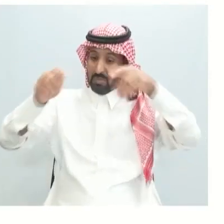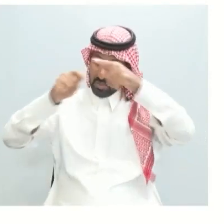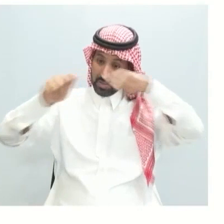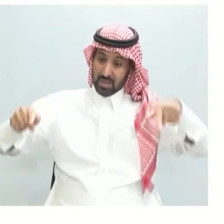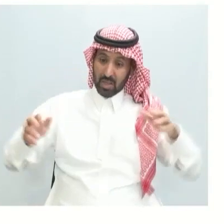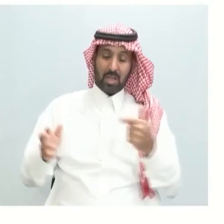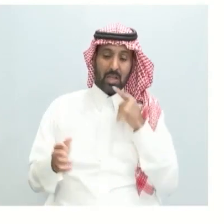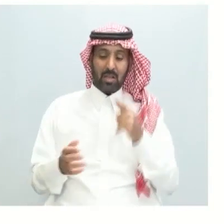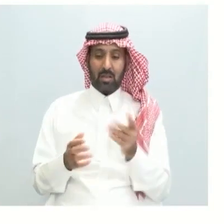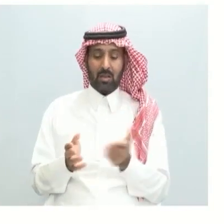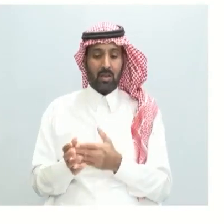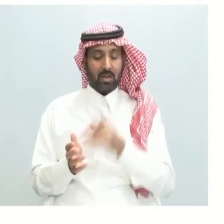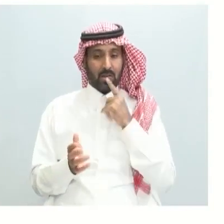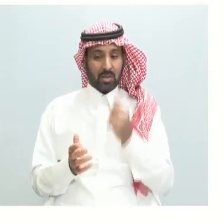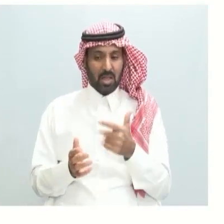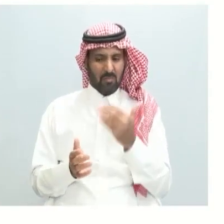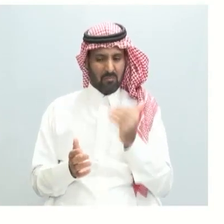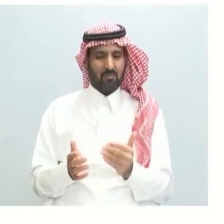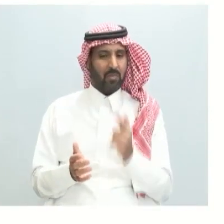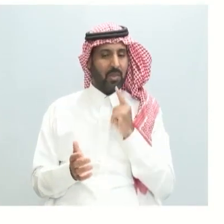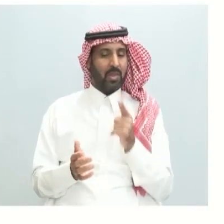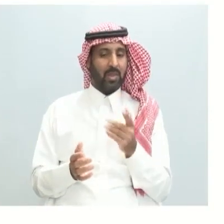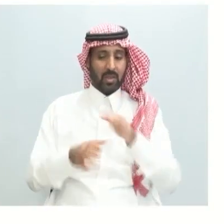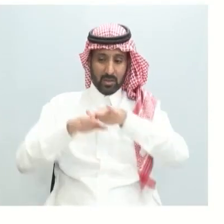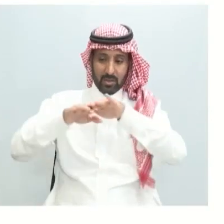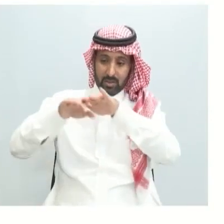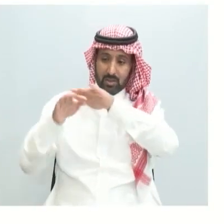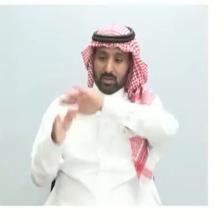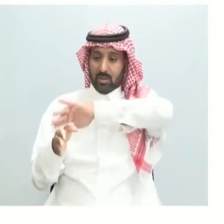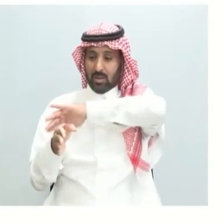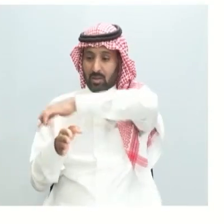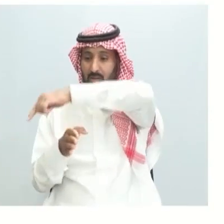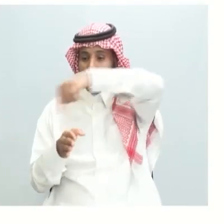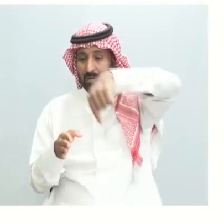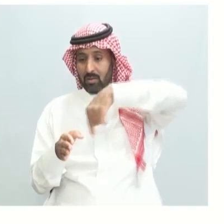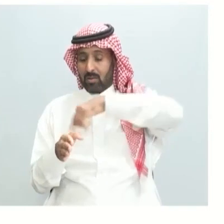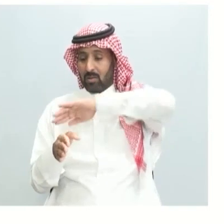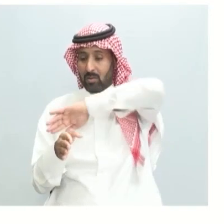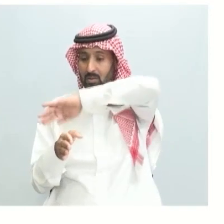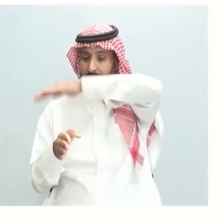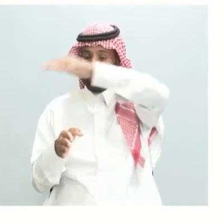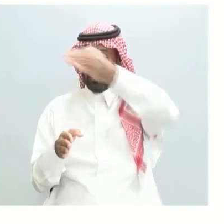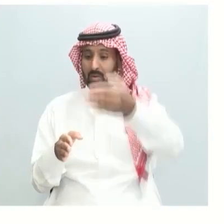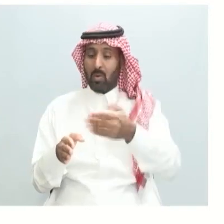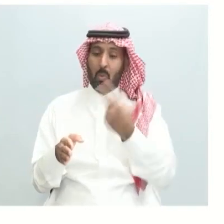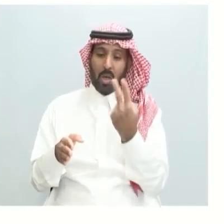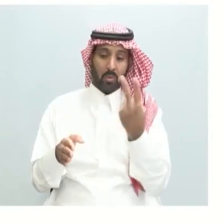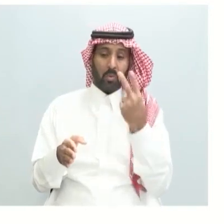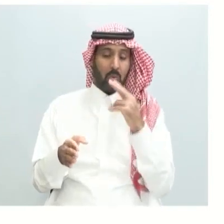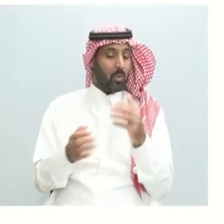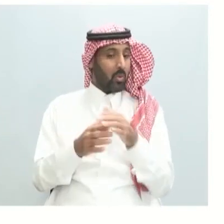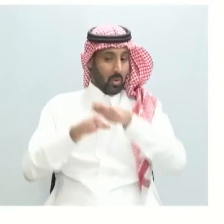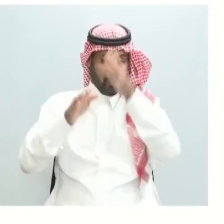hut. It's also cheap. The inhabitants, maybe one or two. It doesn't fit a whole family, of course.